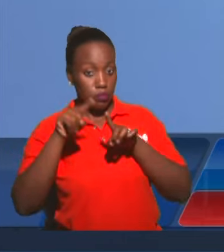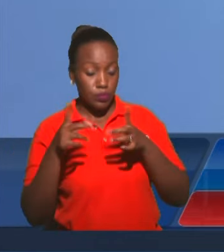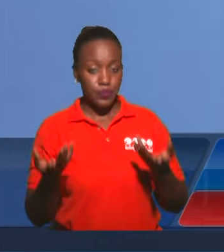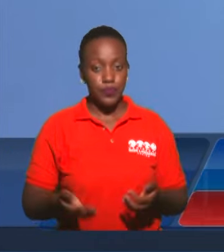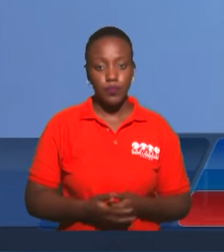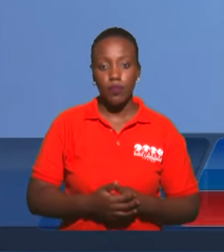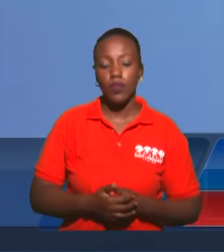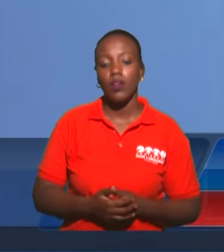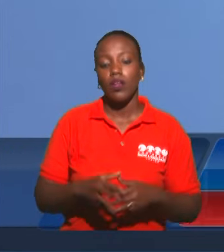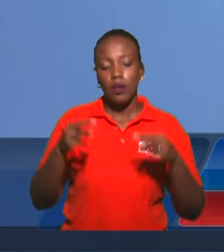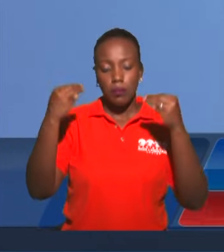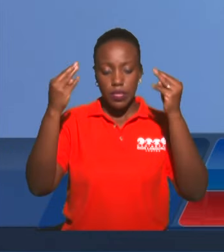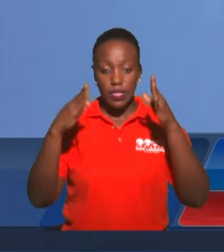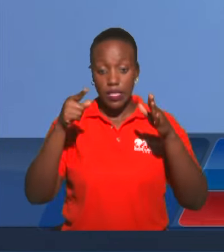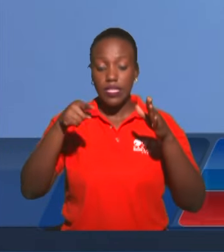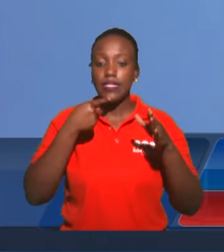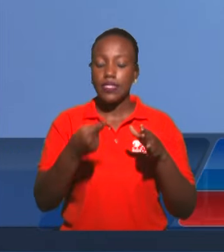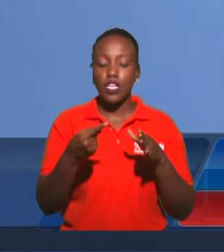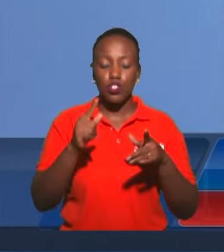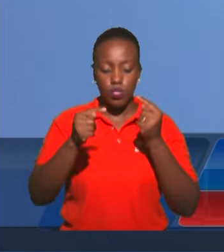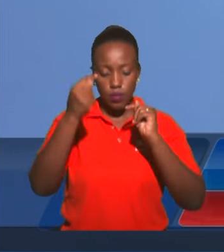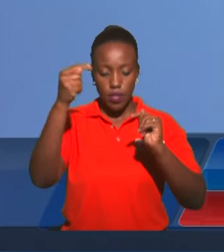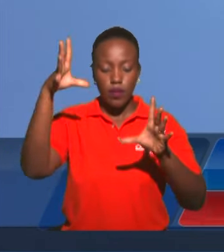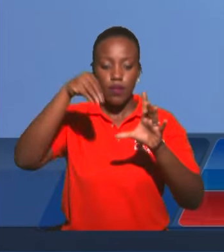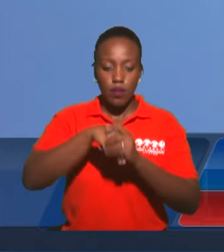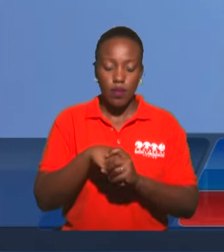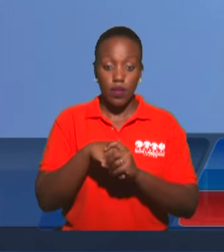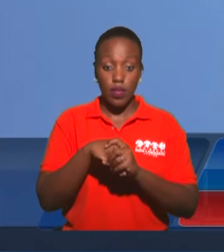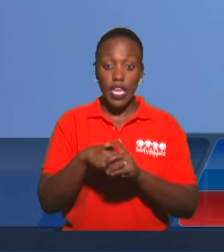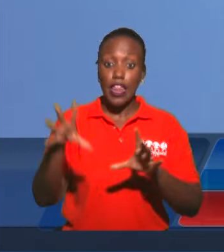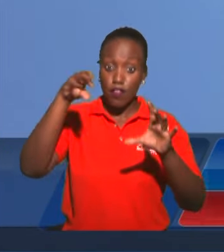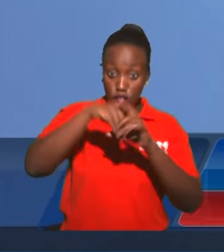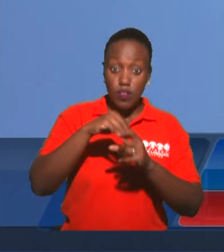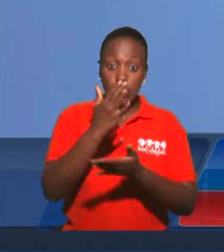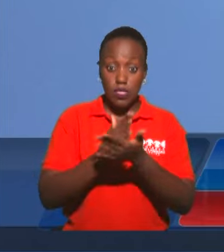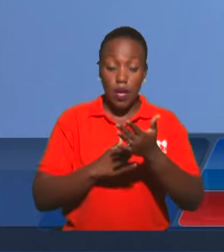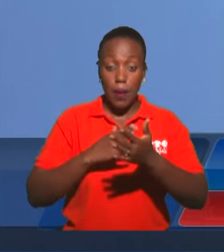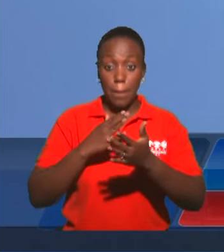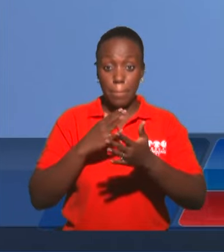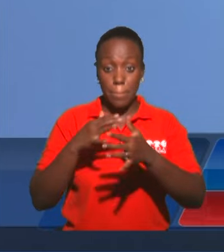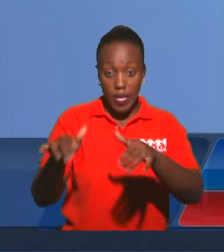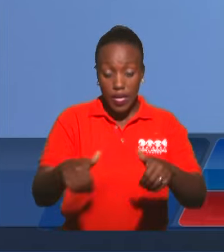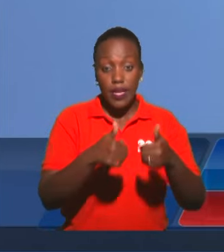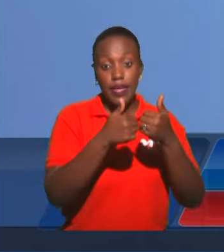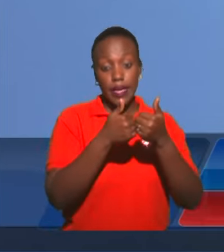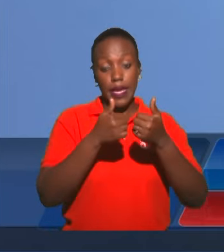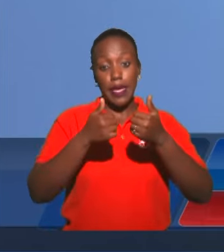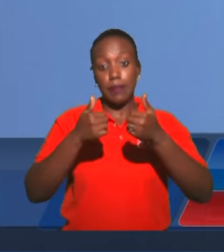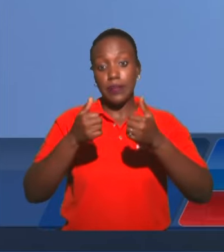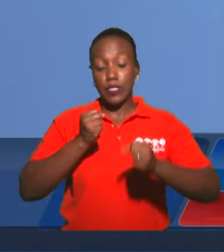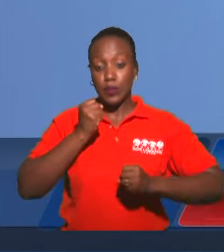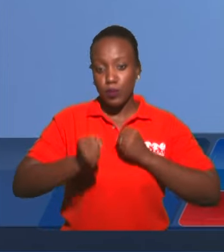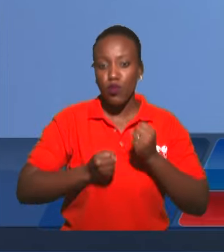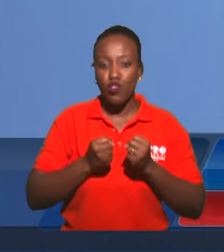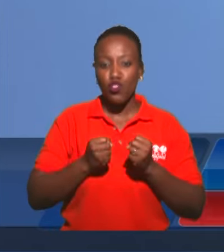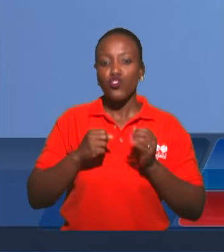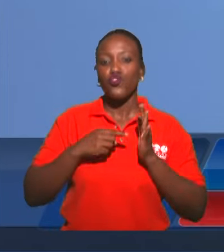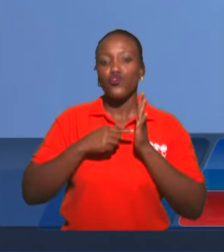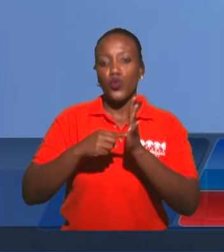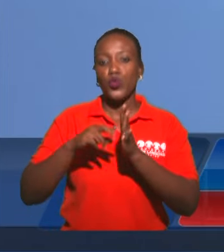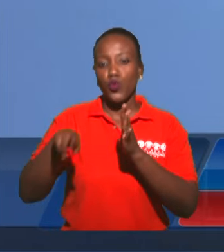Minister De Nobriga said Trinidad and Tobago's participation in the hosting of some of the games solidifies its role as a stakeholder of cricket in the